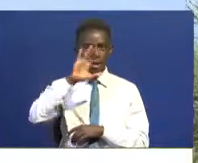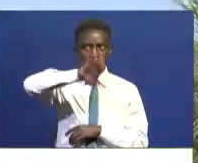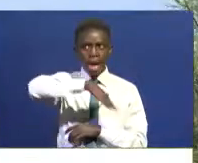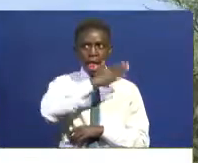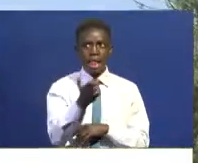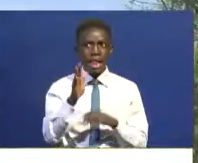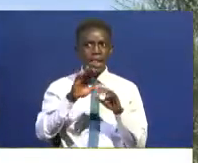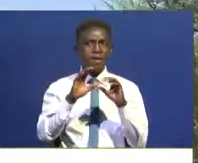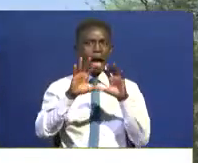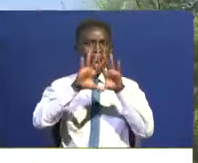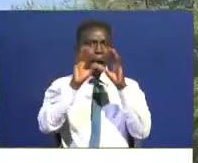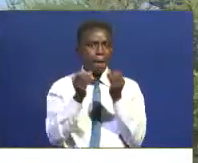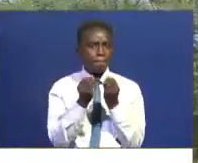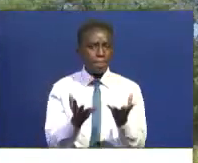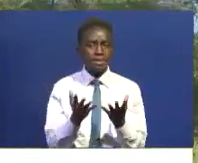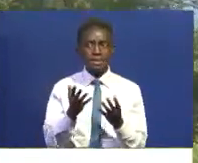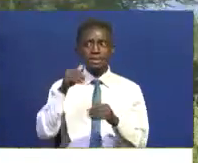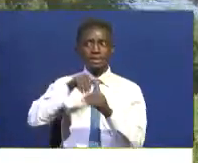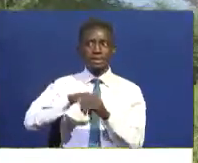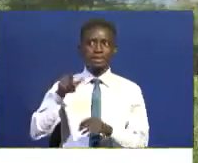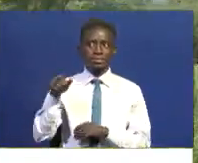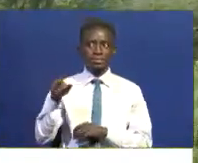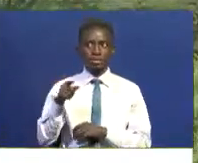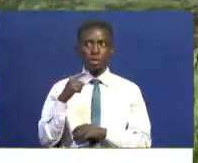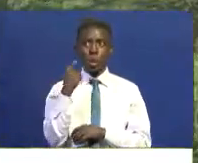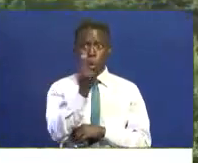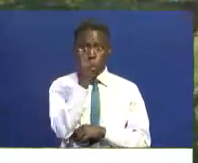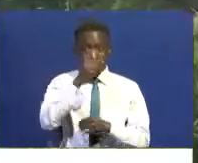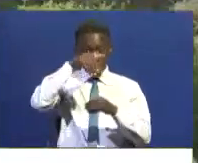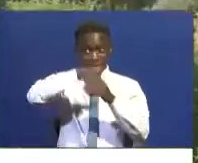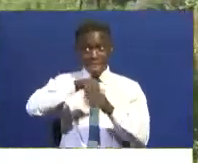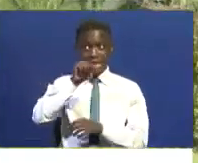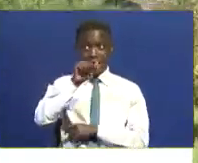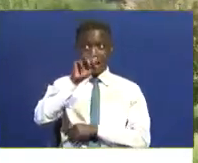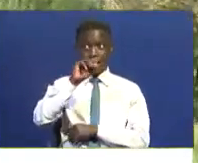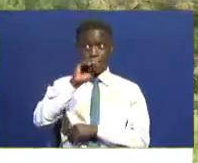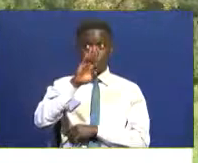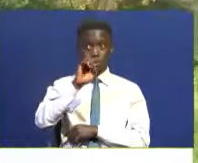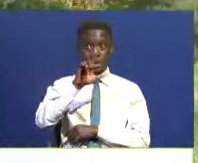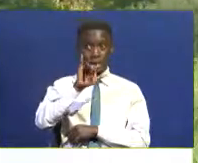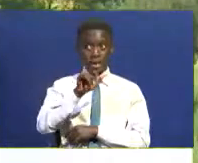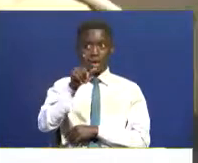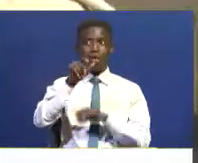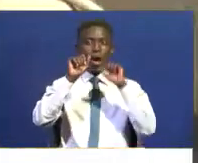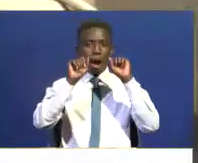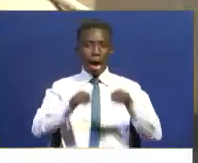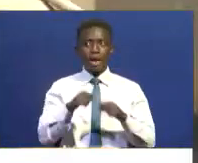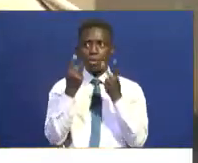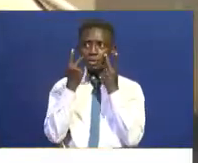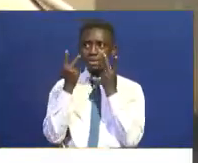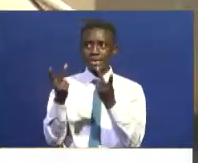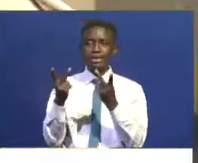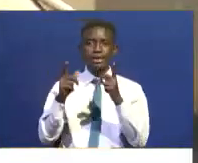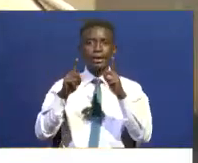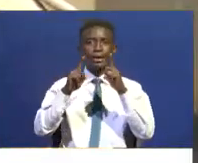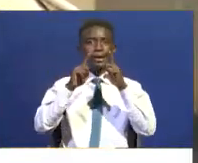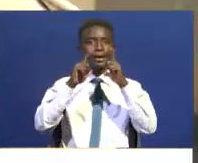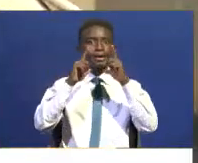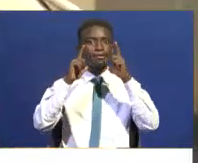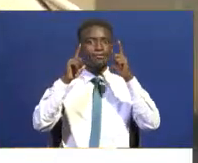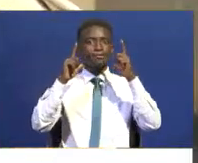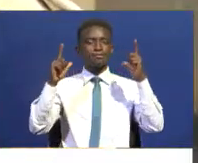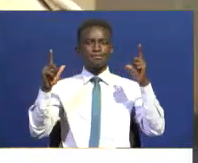park. And so it is only within Amboseli where you are able to see a large herds